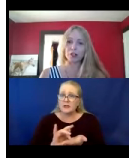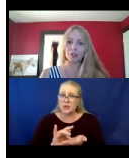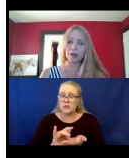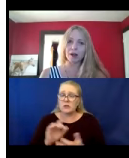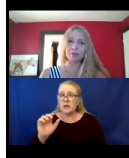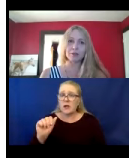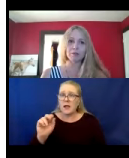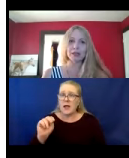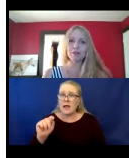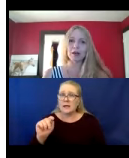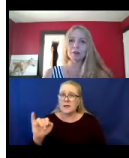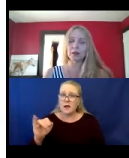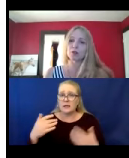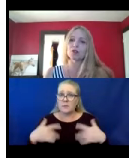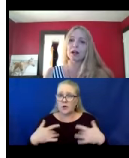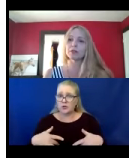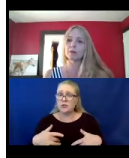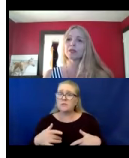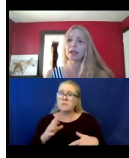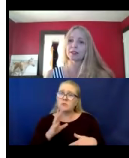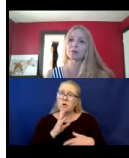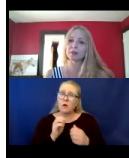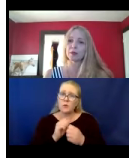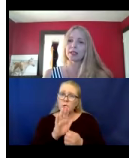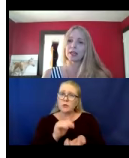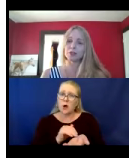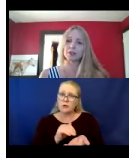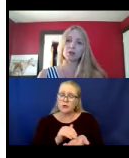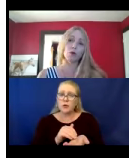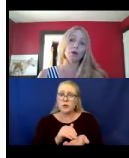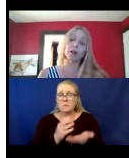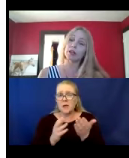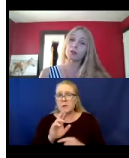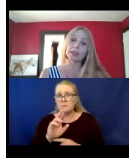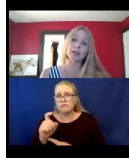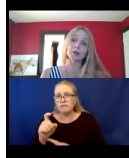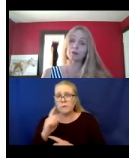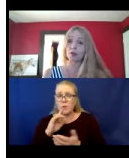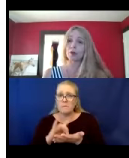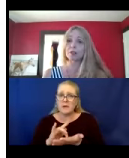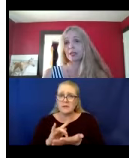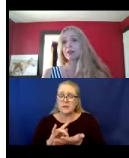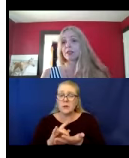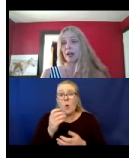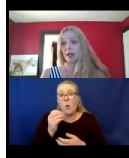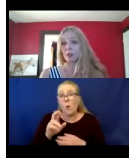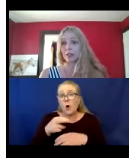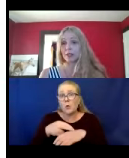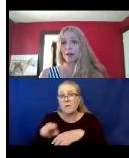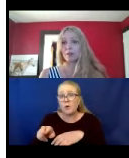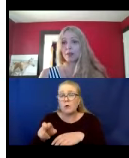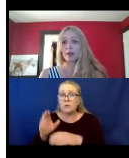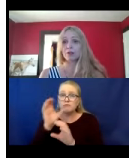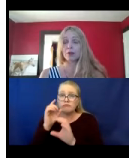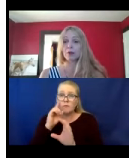medical doctor. Often, many of them can prescribe some of the antidepressant medications, or you can get a referral or seek out a